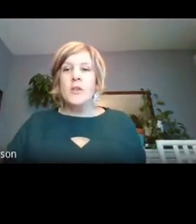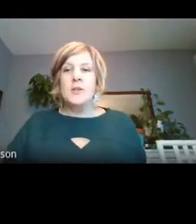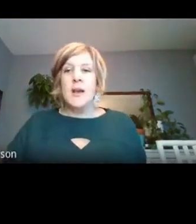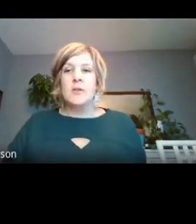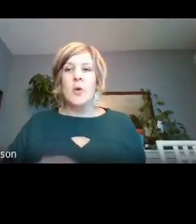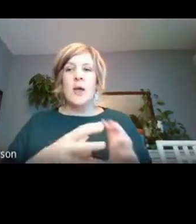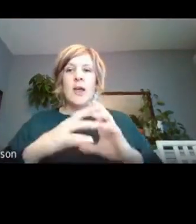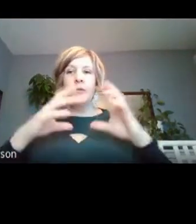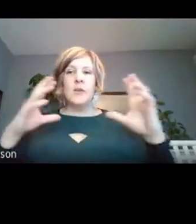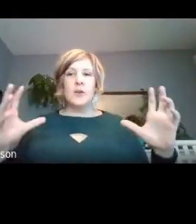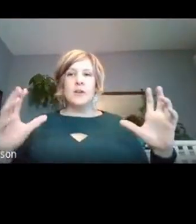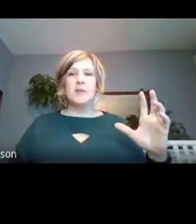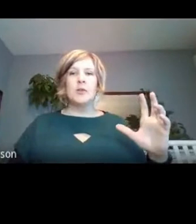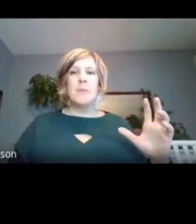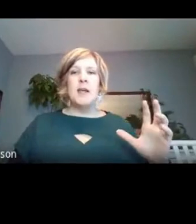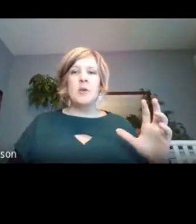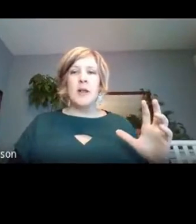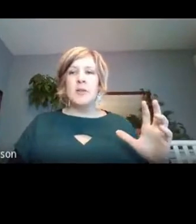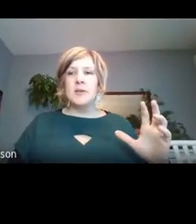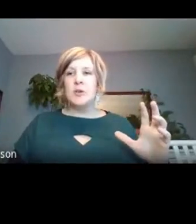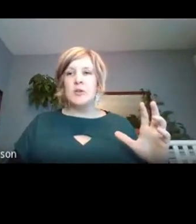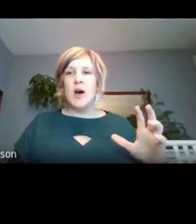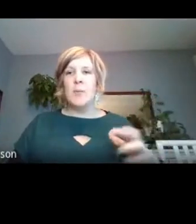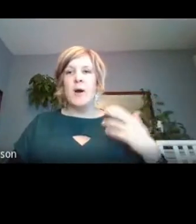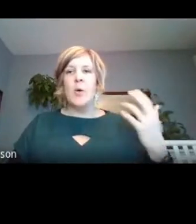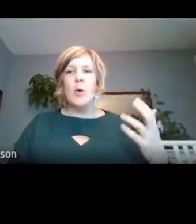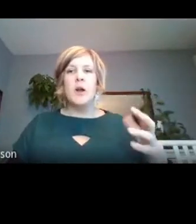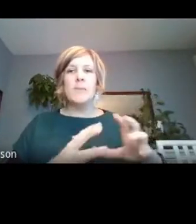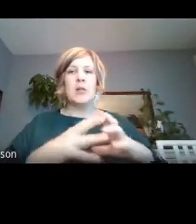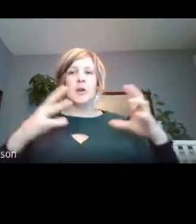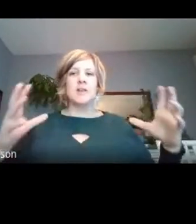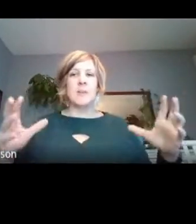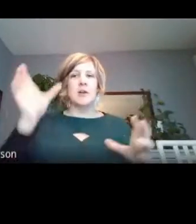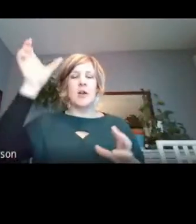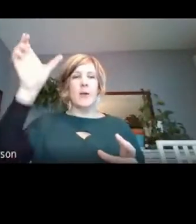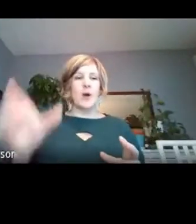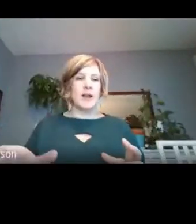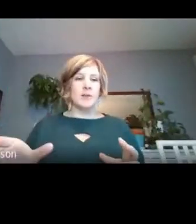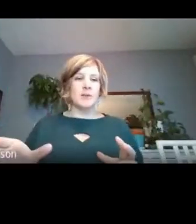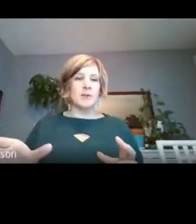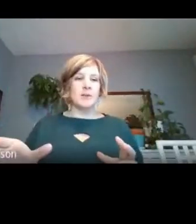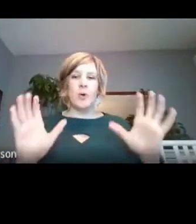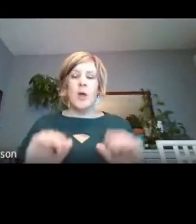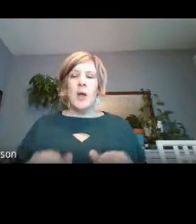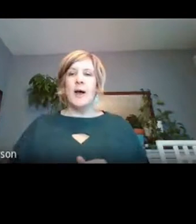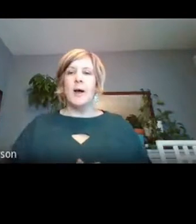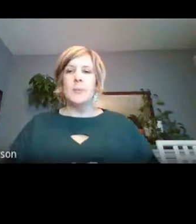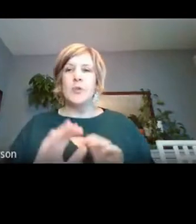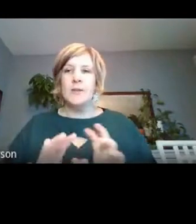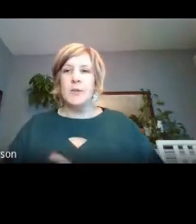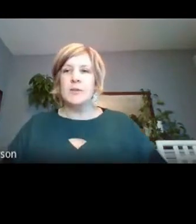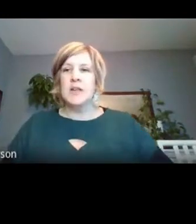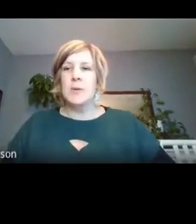all that to say so if it looking it may look like this here at the top bar or it may look expanded on that right hand side so